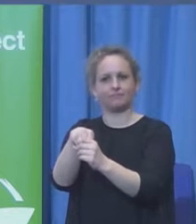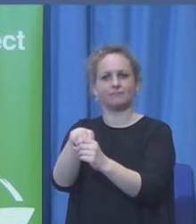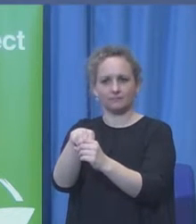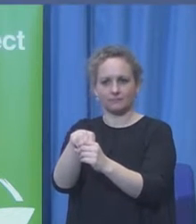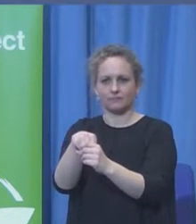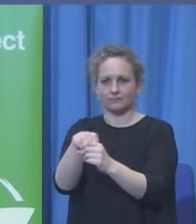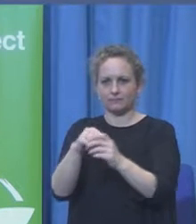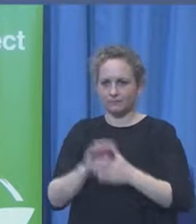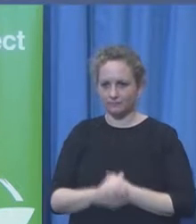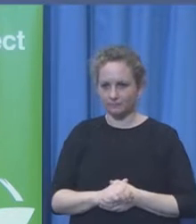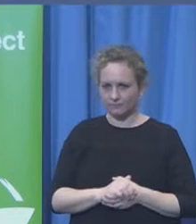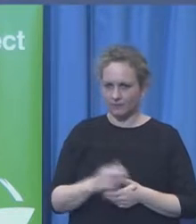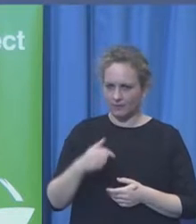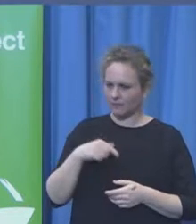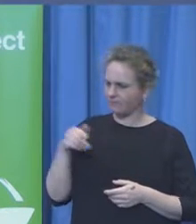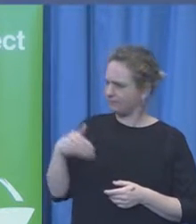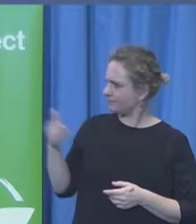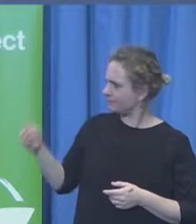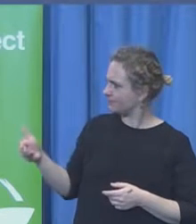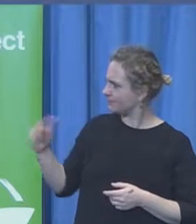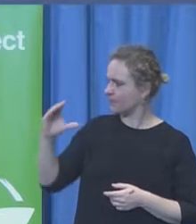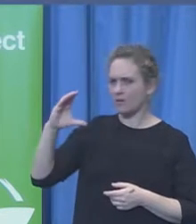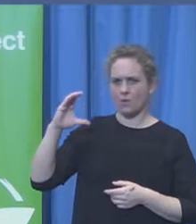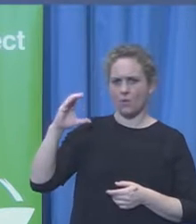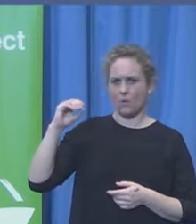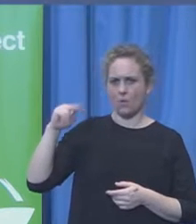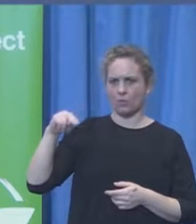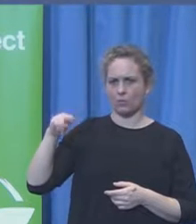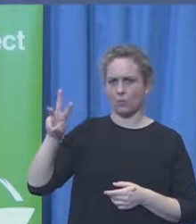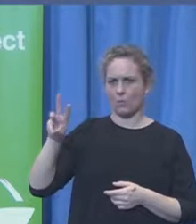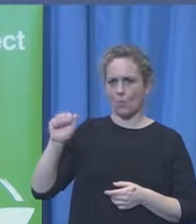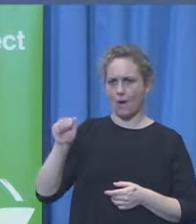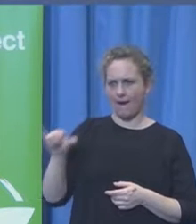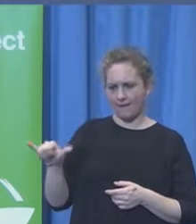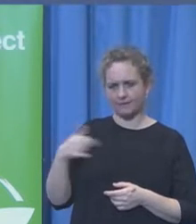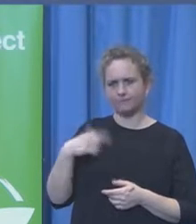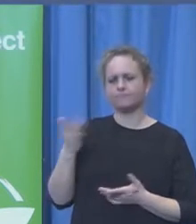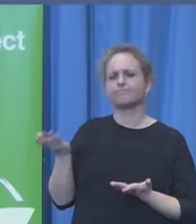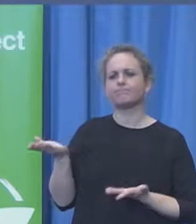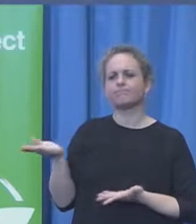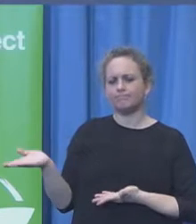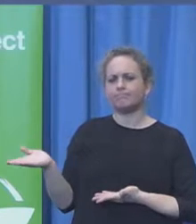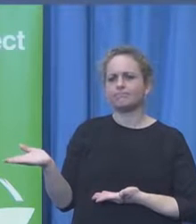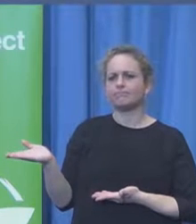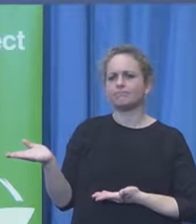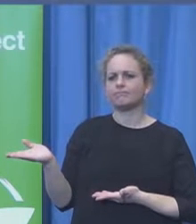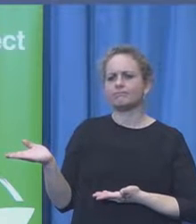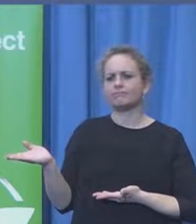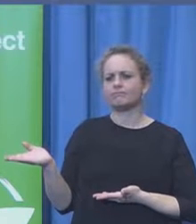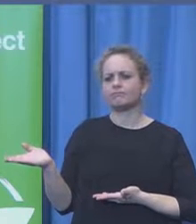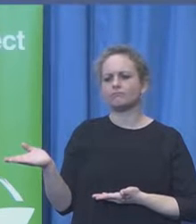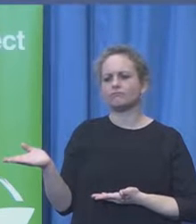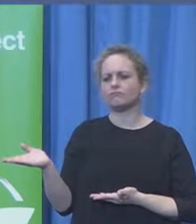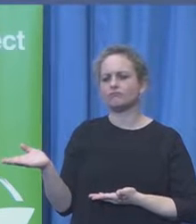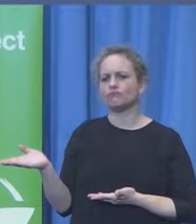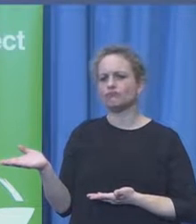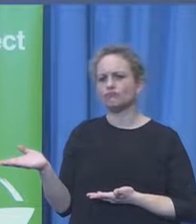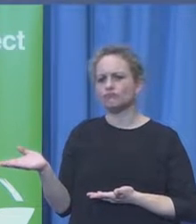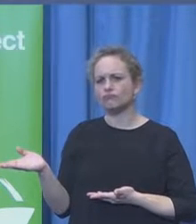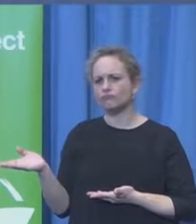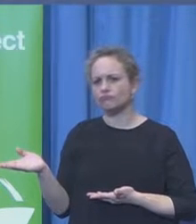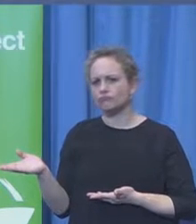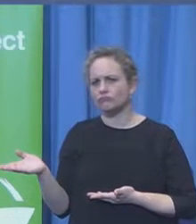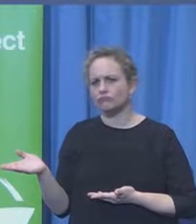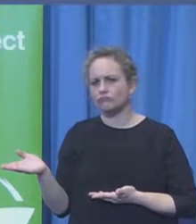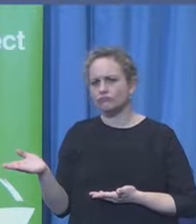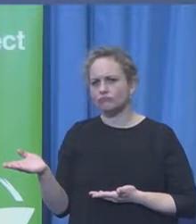are the Irish Senate spokesperson on justice, disability and equality. And Ireland, as you probably